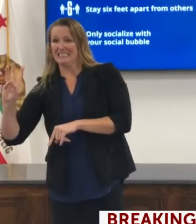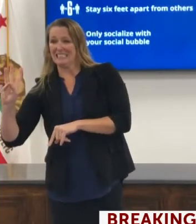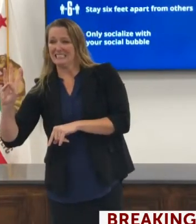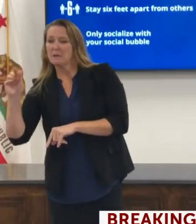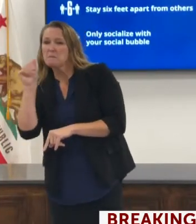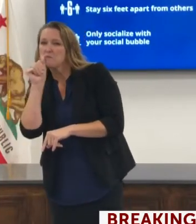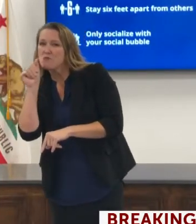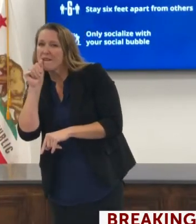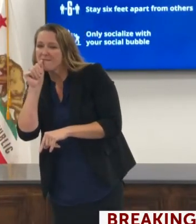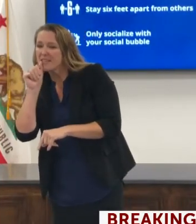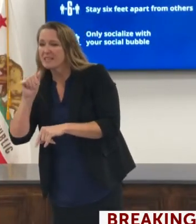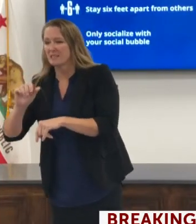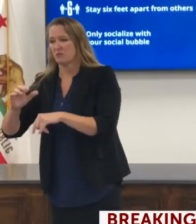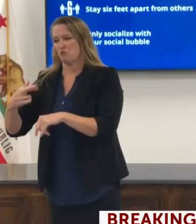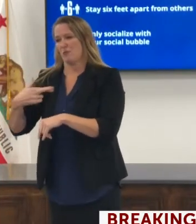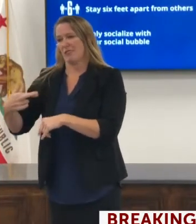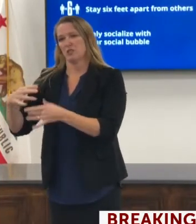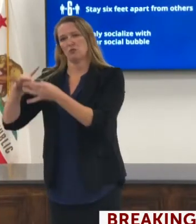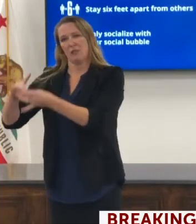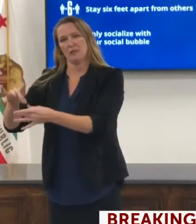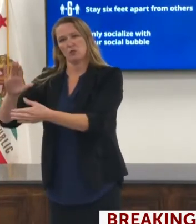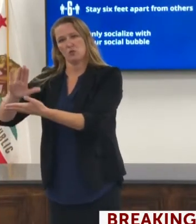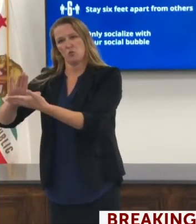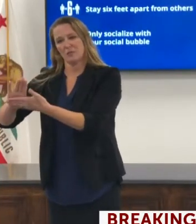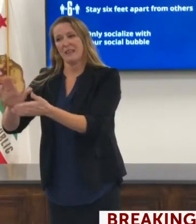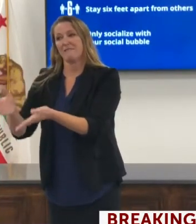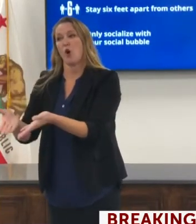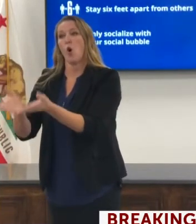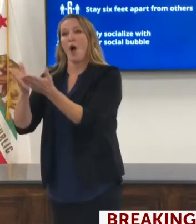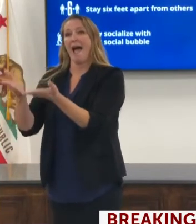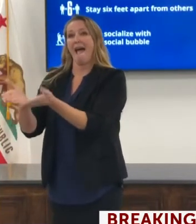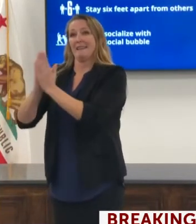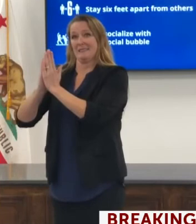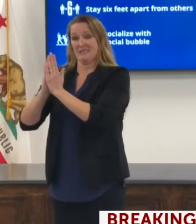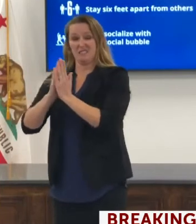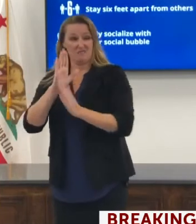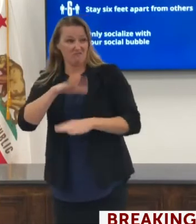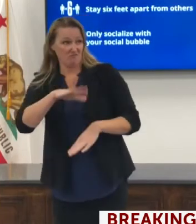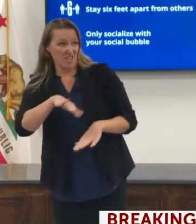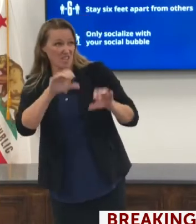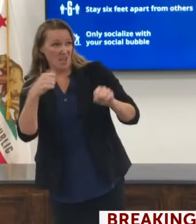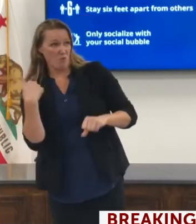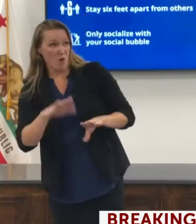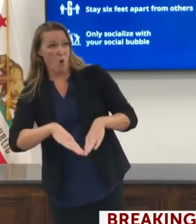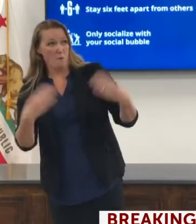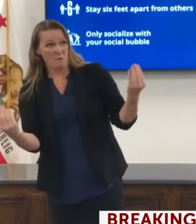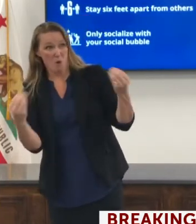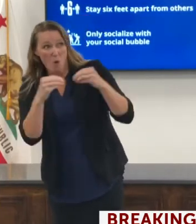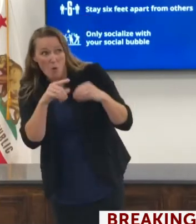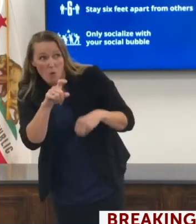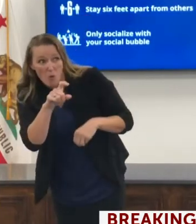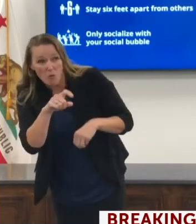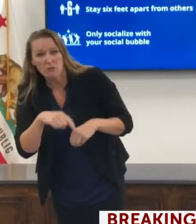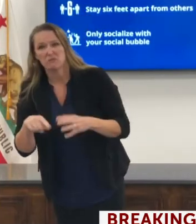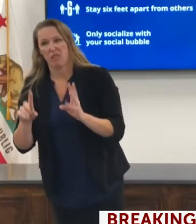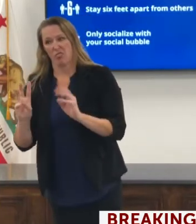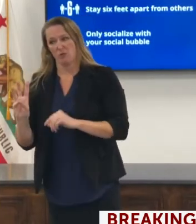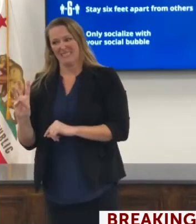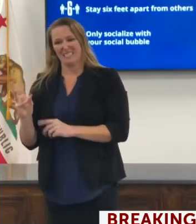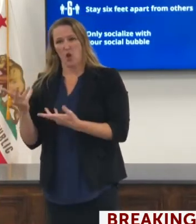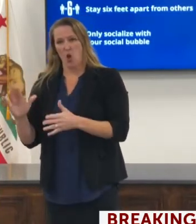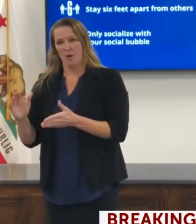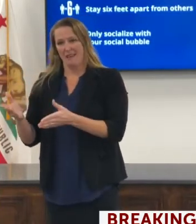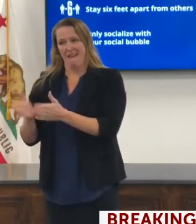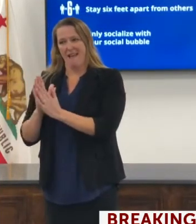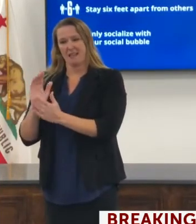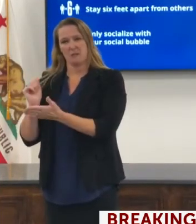parochial schools to open more broadly. These are schools that had already submitted a waiver, and they are planning to expand. And